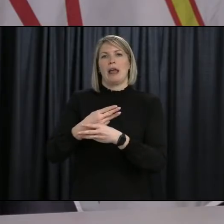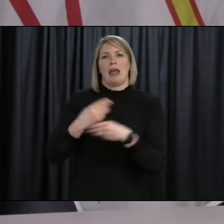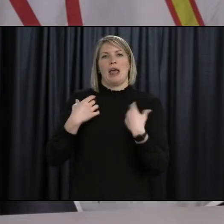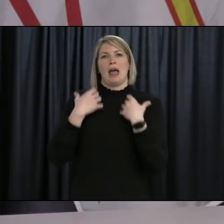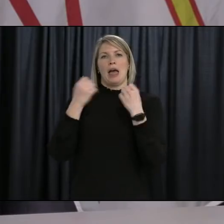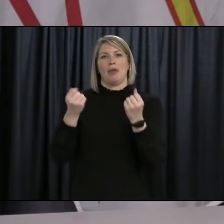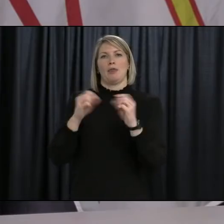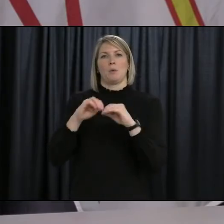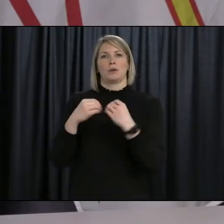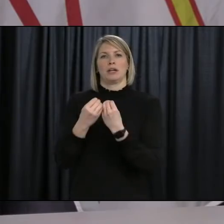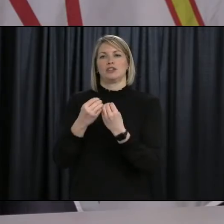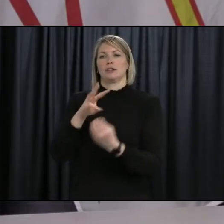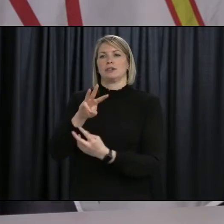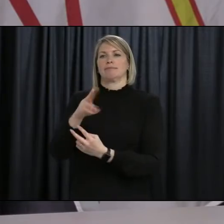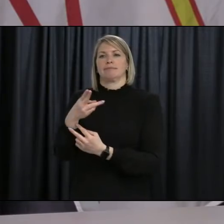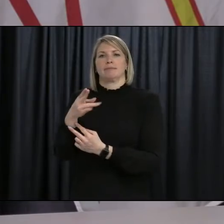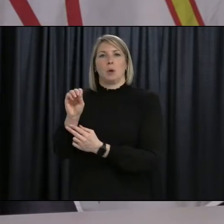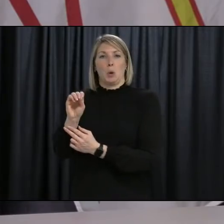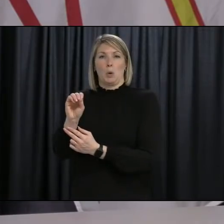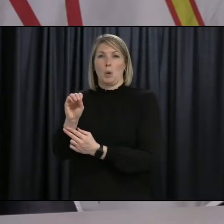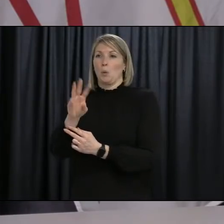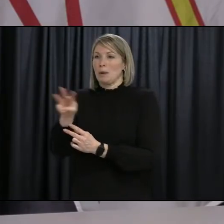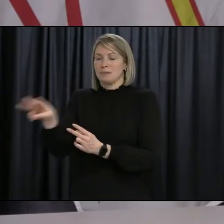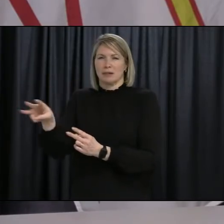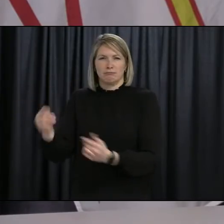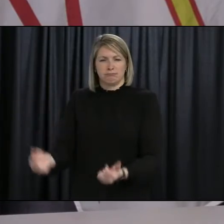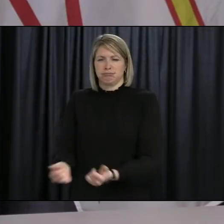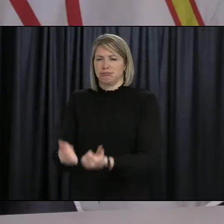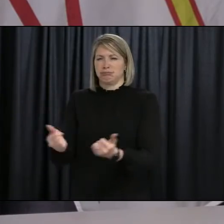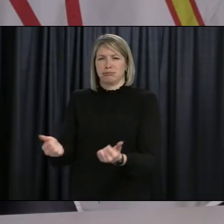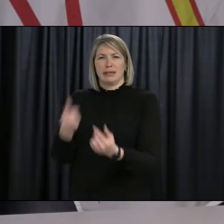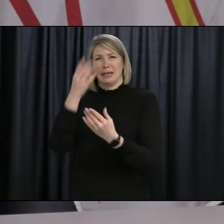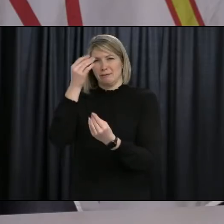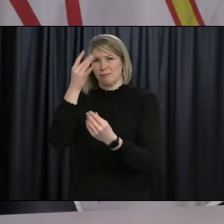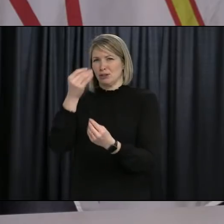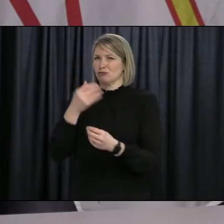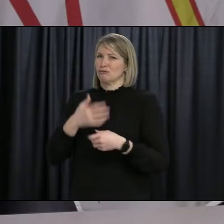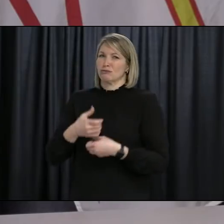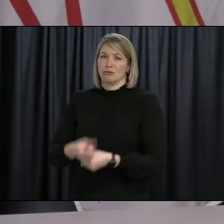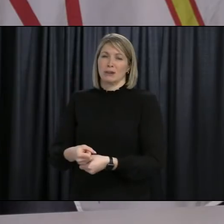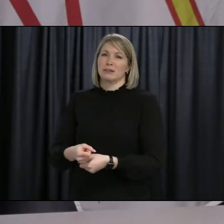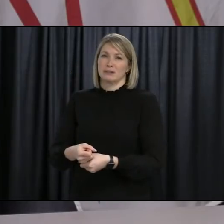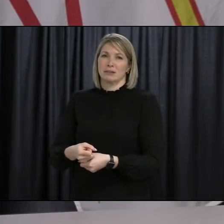reliable sources for information. Certainly,